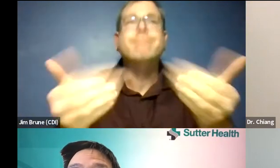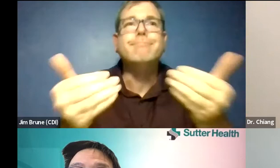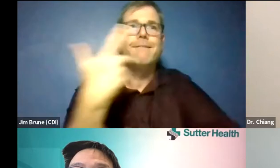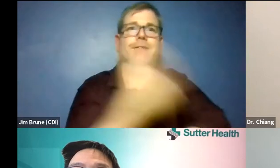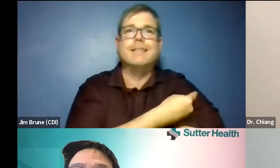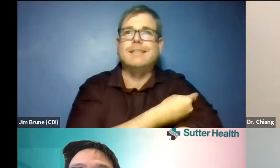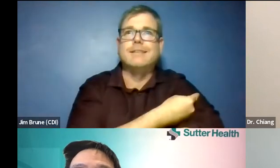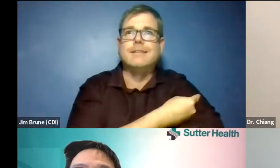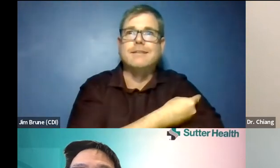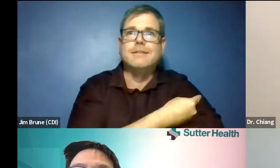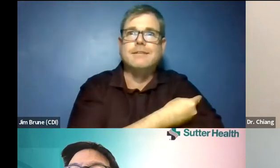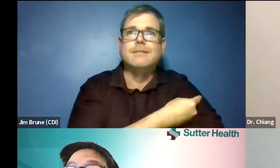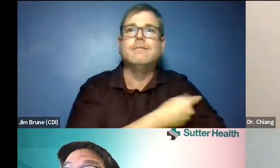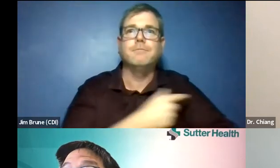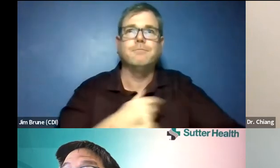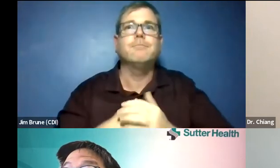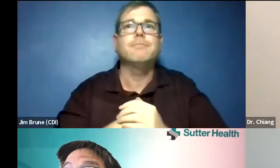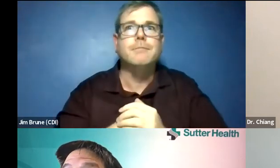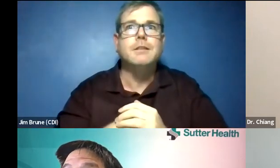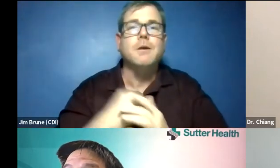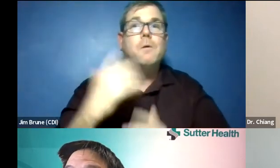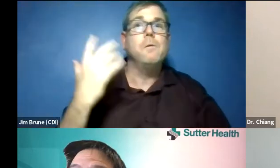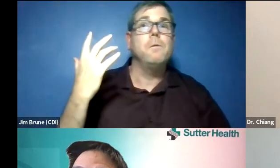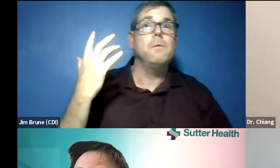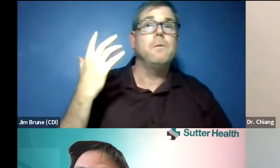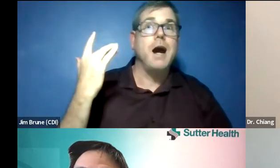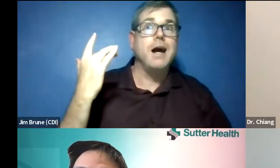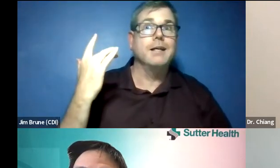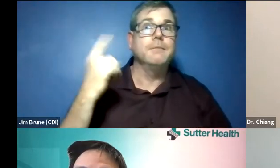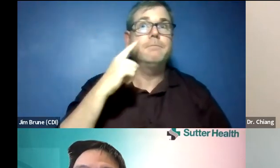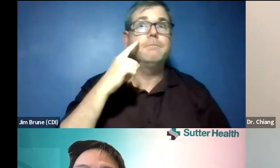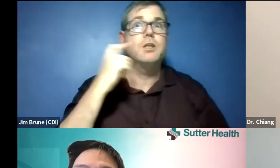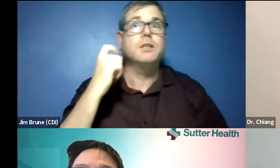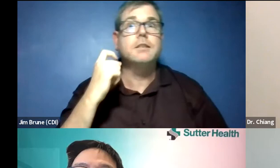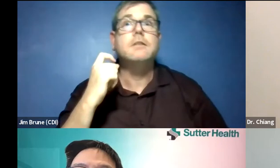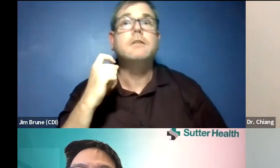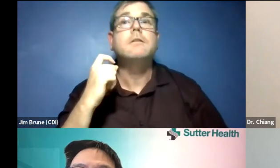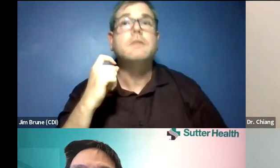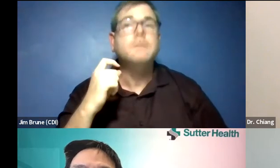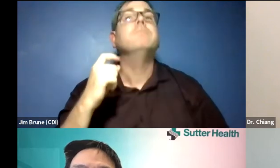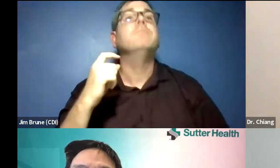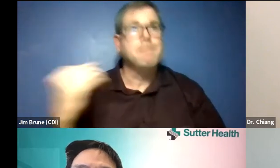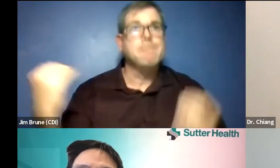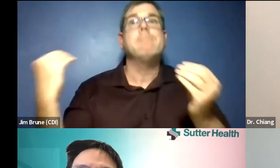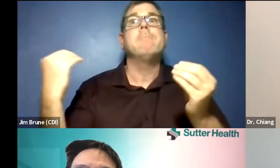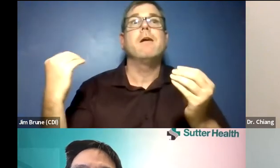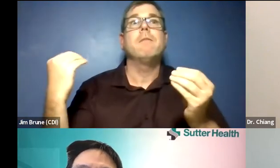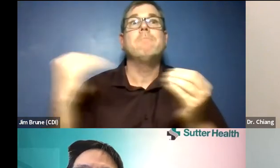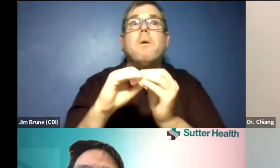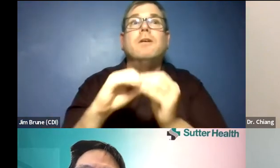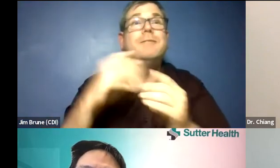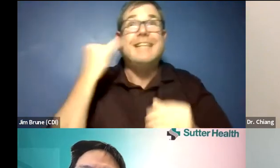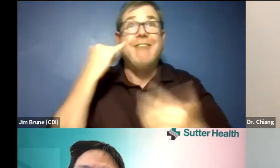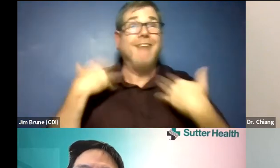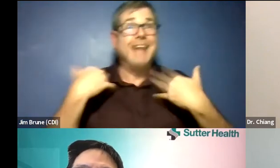risk of bad effects from catching COVID-19. So don't let the concern that, oh,